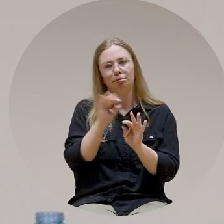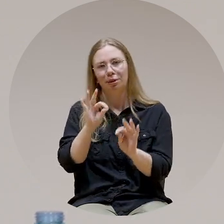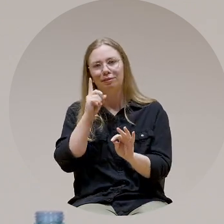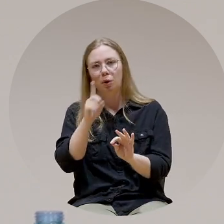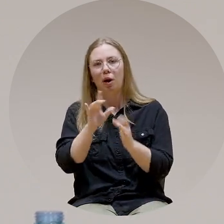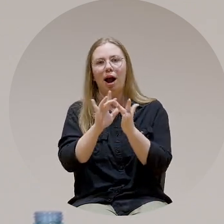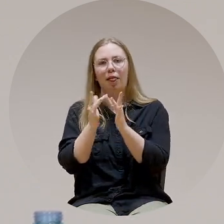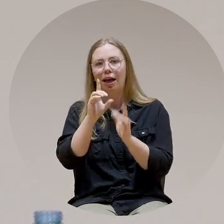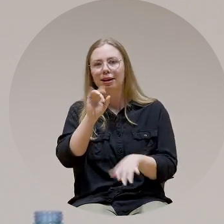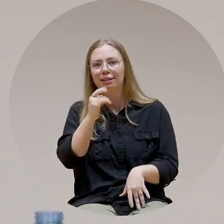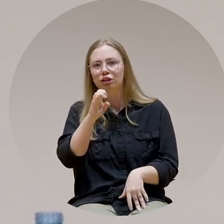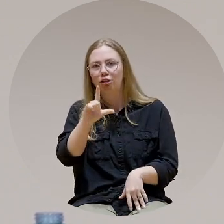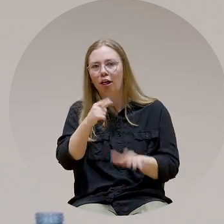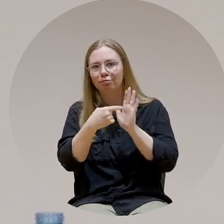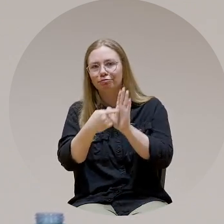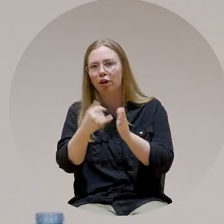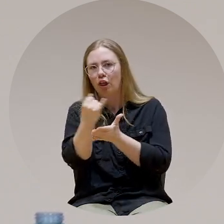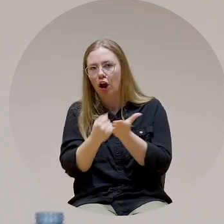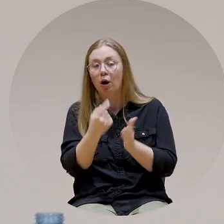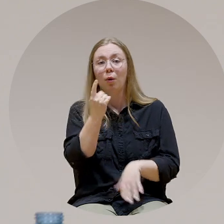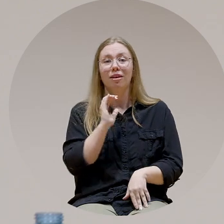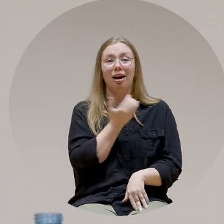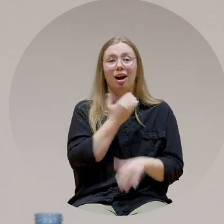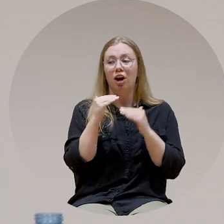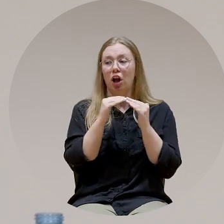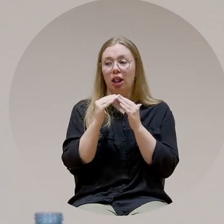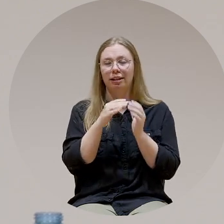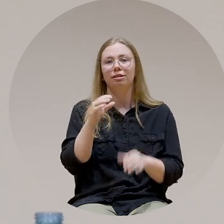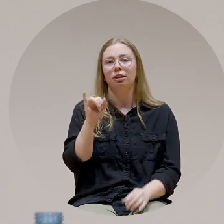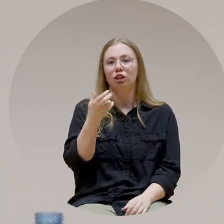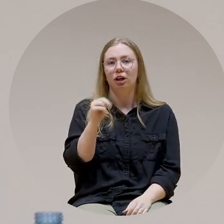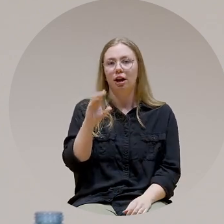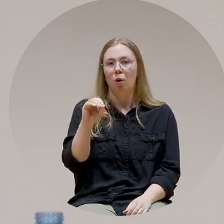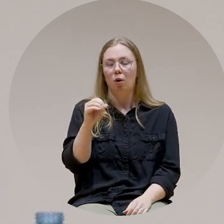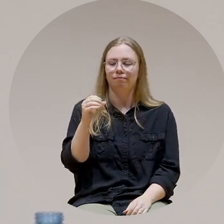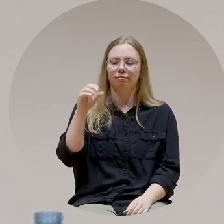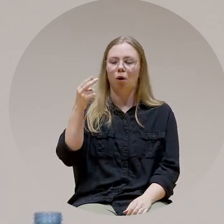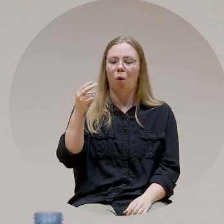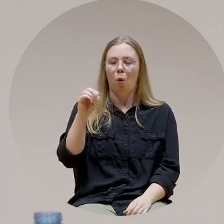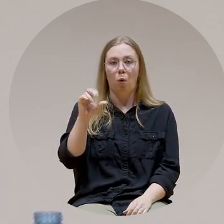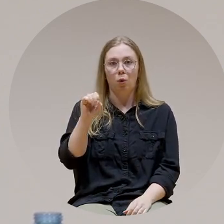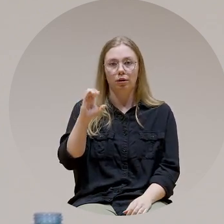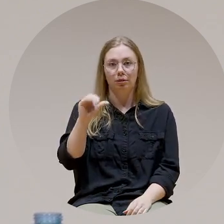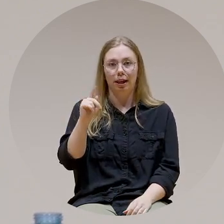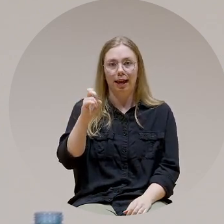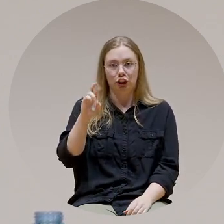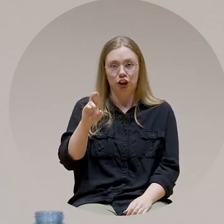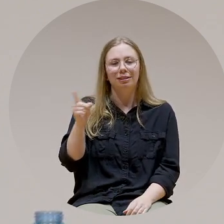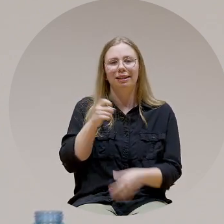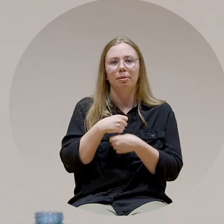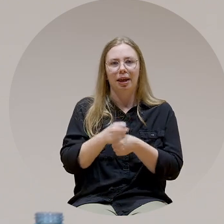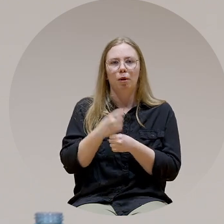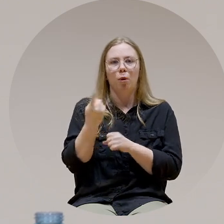art. One of our colleagues, Joe Horscapture, when he was curator at the Minneapolis Institute of Art, I believe he did an installation where you